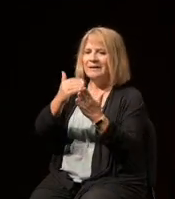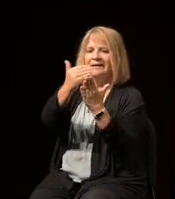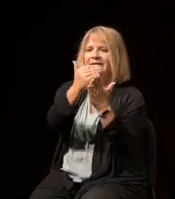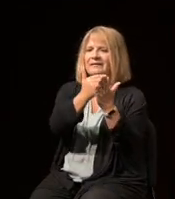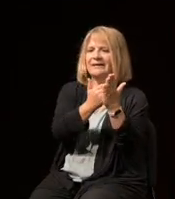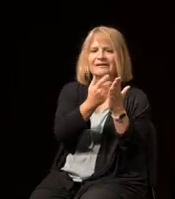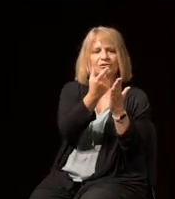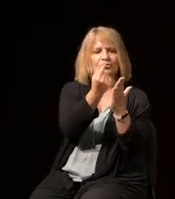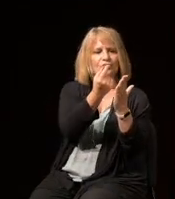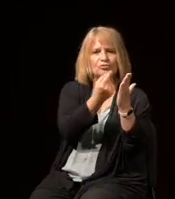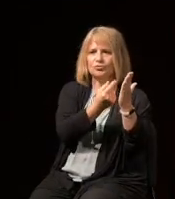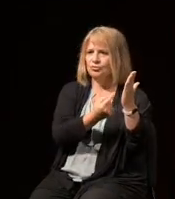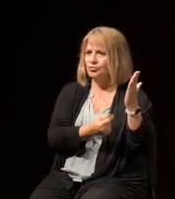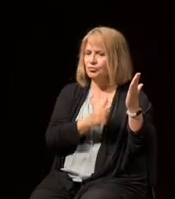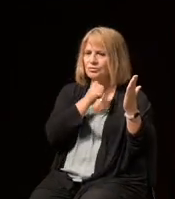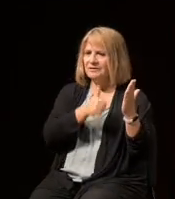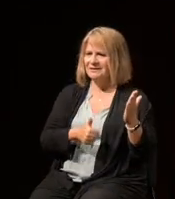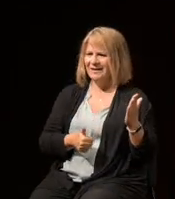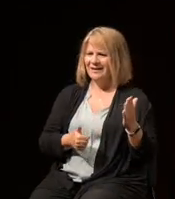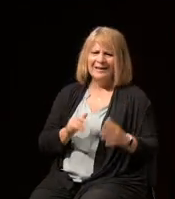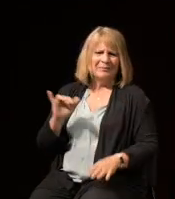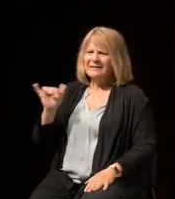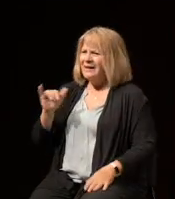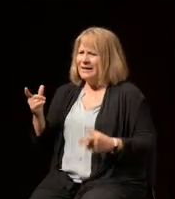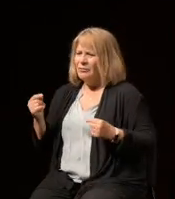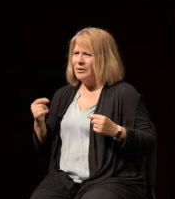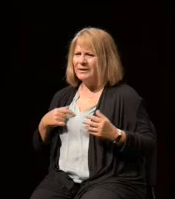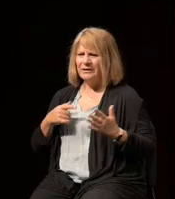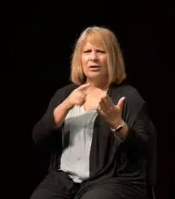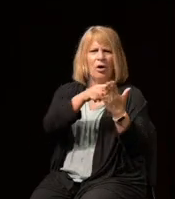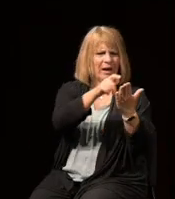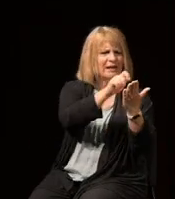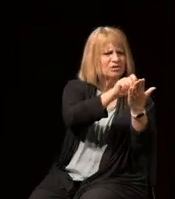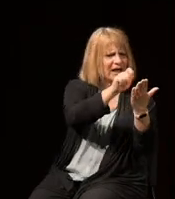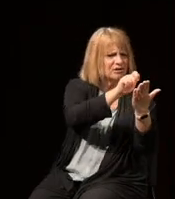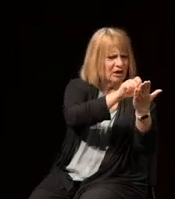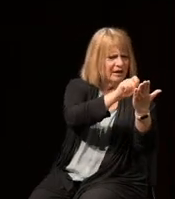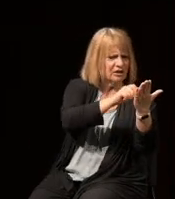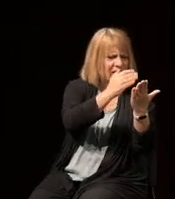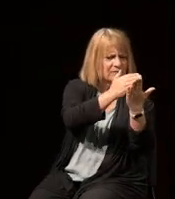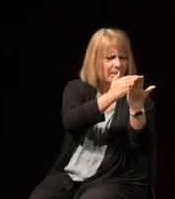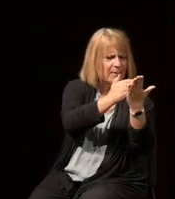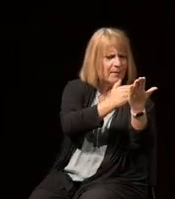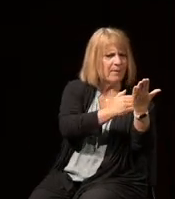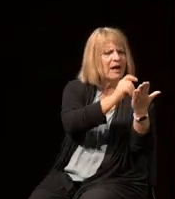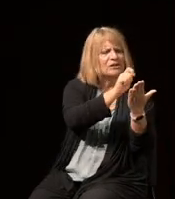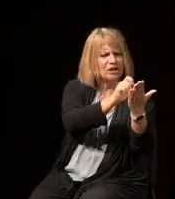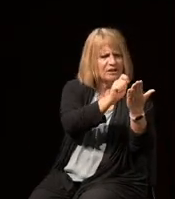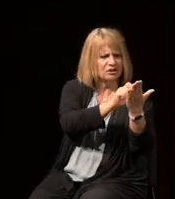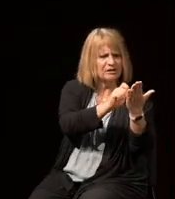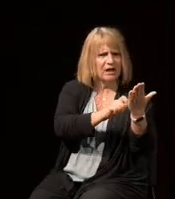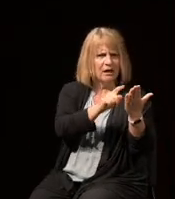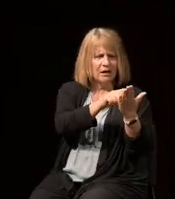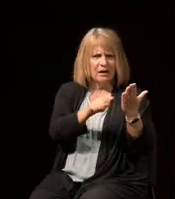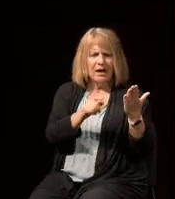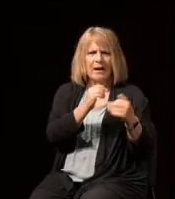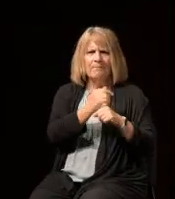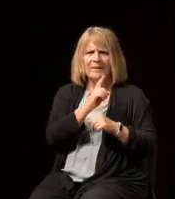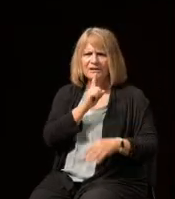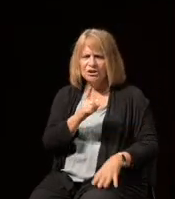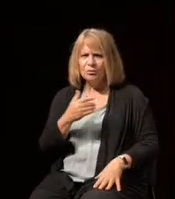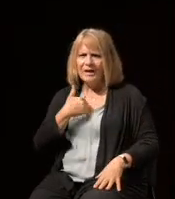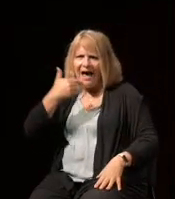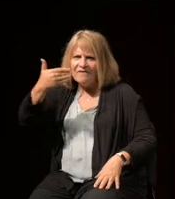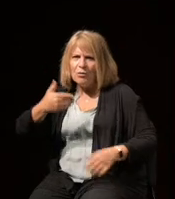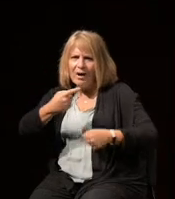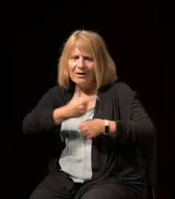well, Regina, what do I do? Okay, checked my syllabus, check. We made sure that, you know, we had a welcome